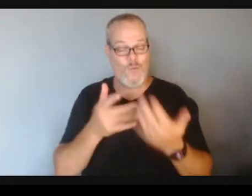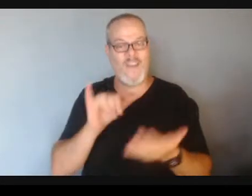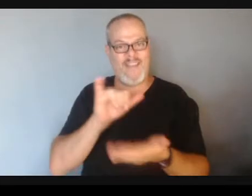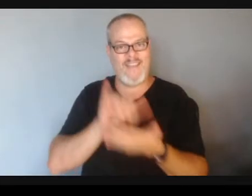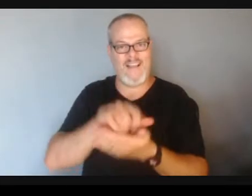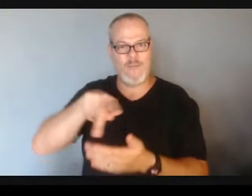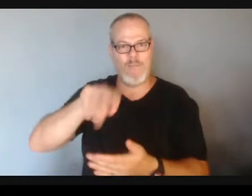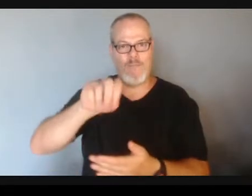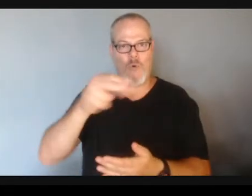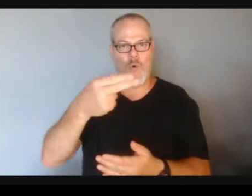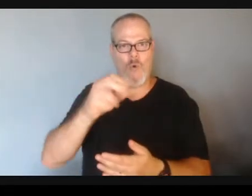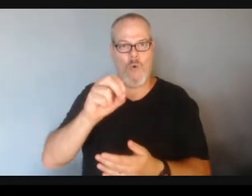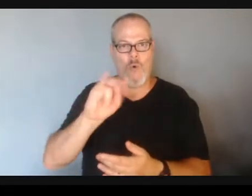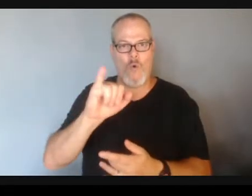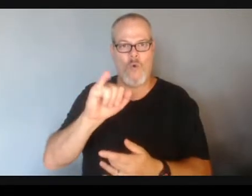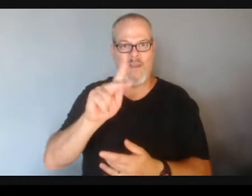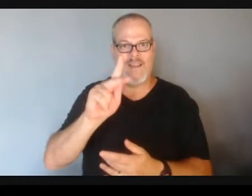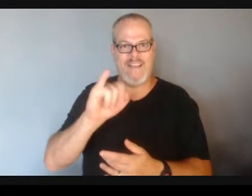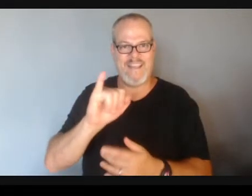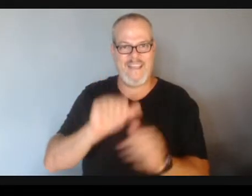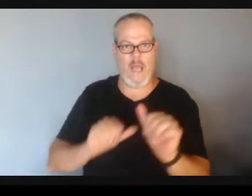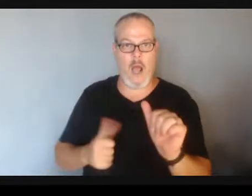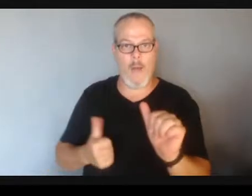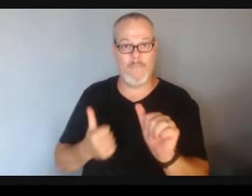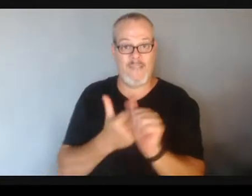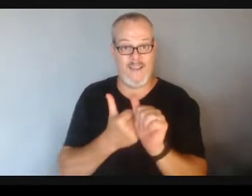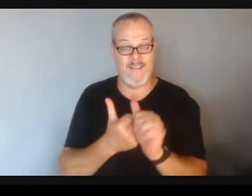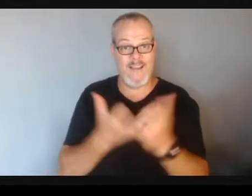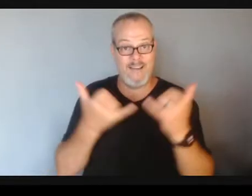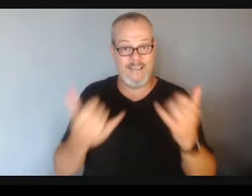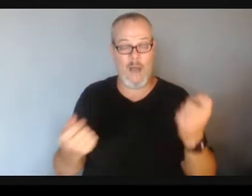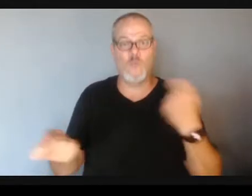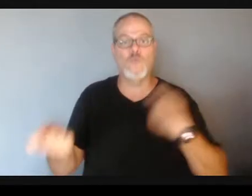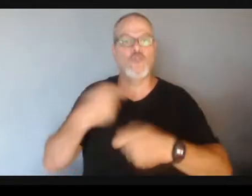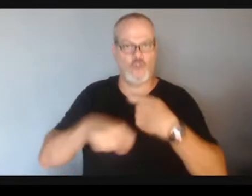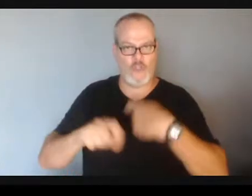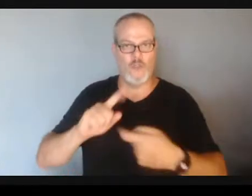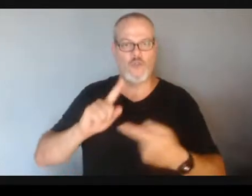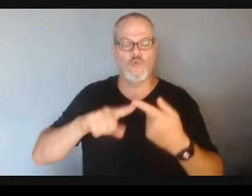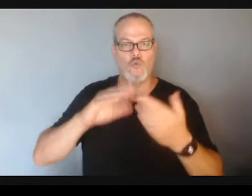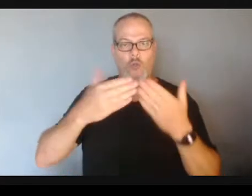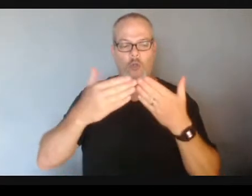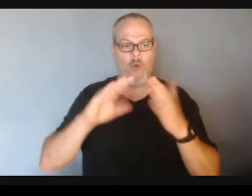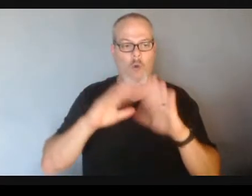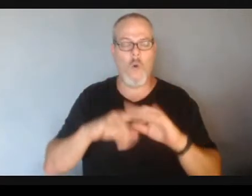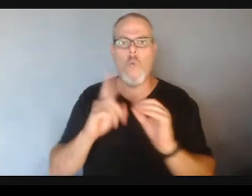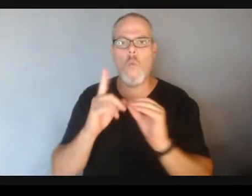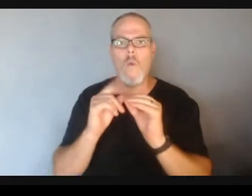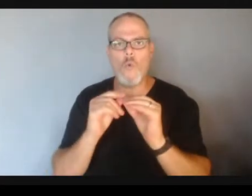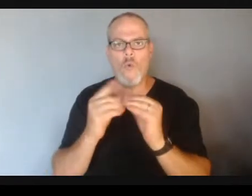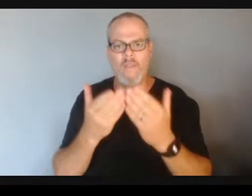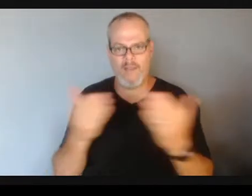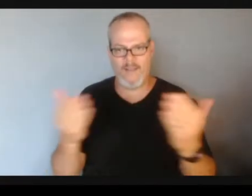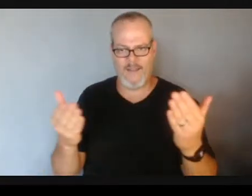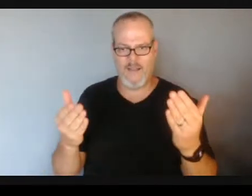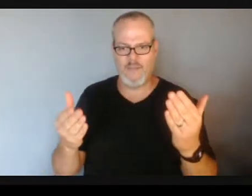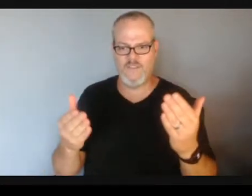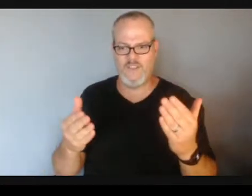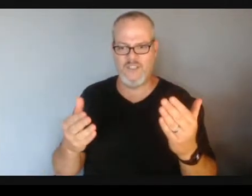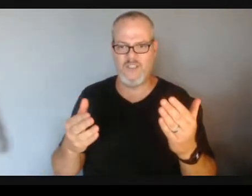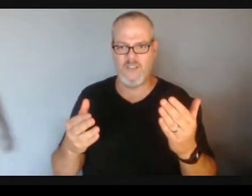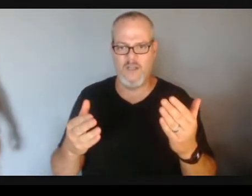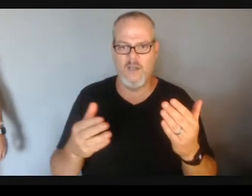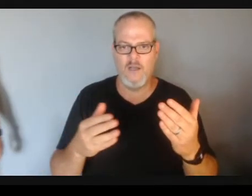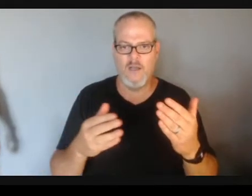update. And with that, I think we can dive into our community corner, huh? Oh, no, one more. And